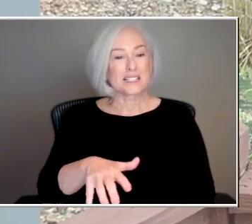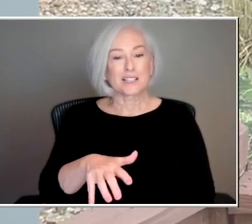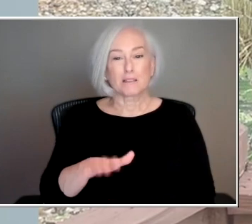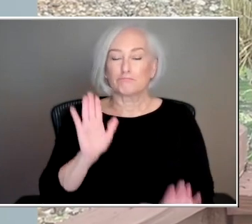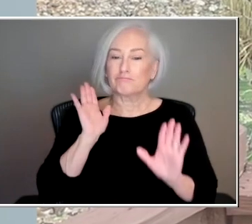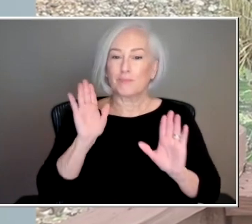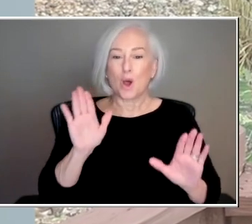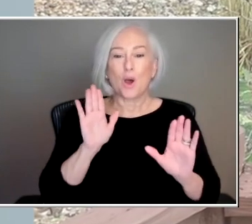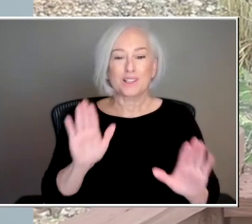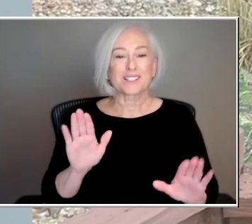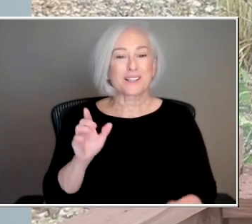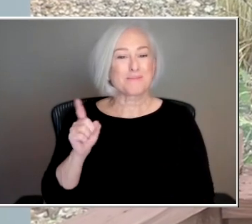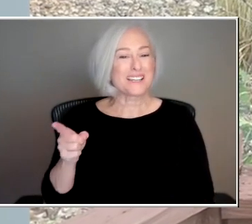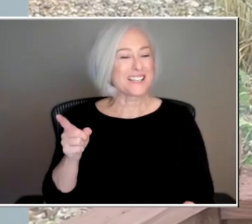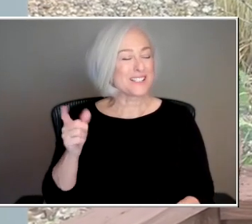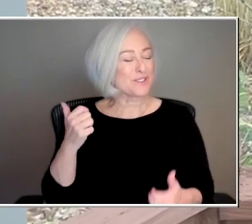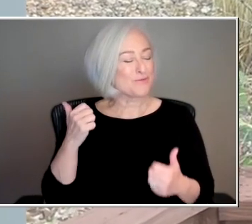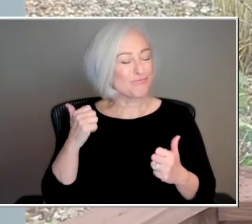is fantastic.